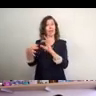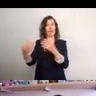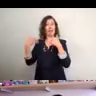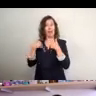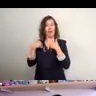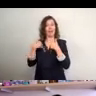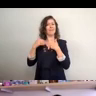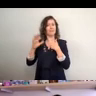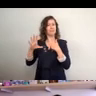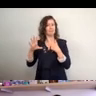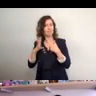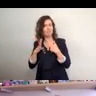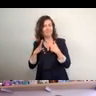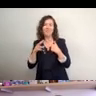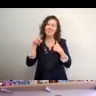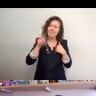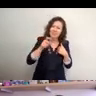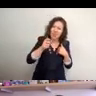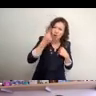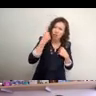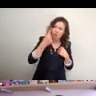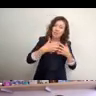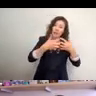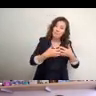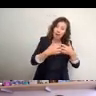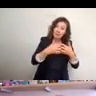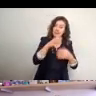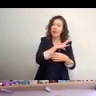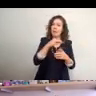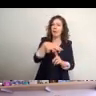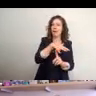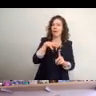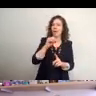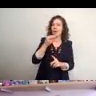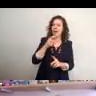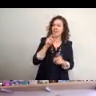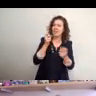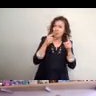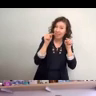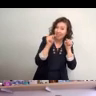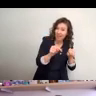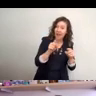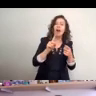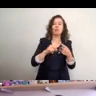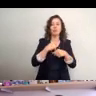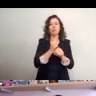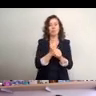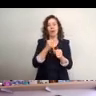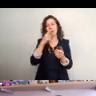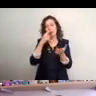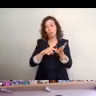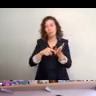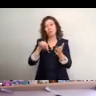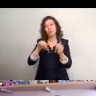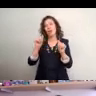to understanding both mechanism and context if we actually want to produce research that may,